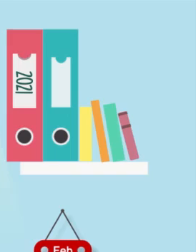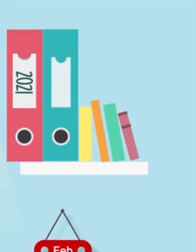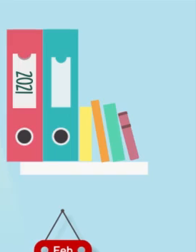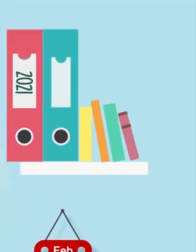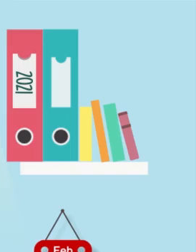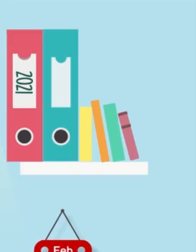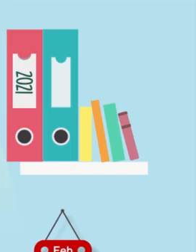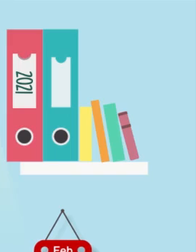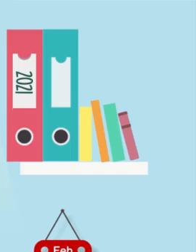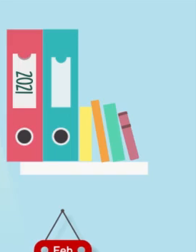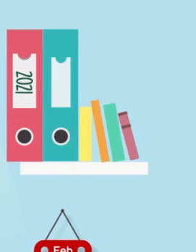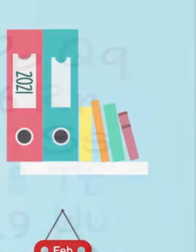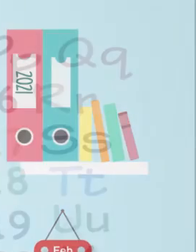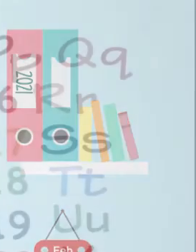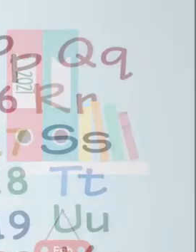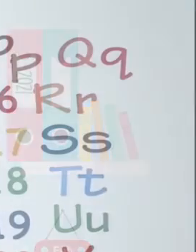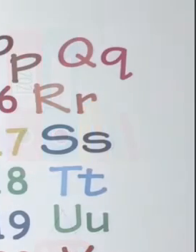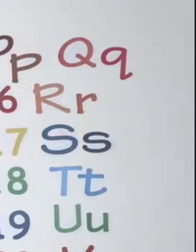creature?